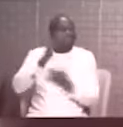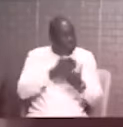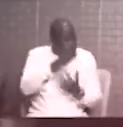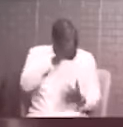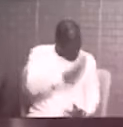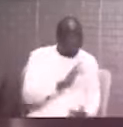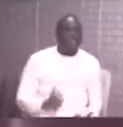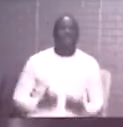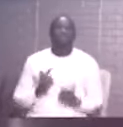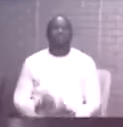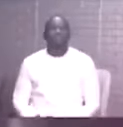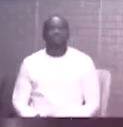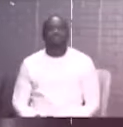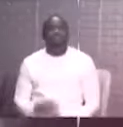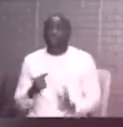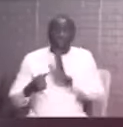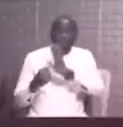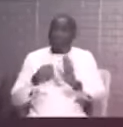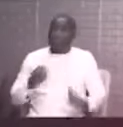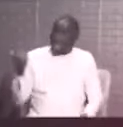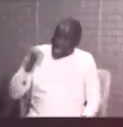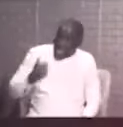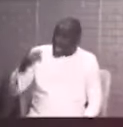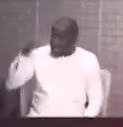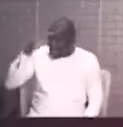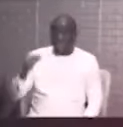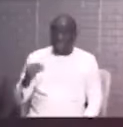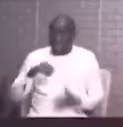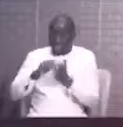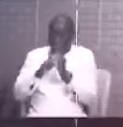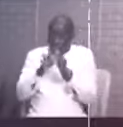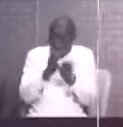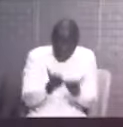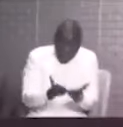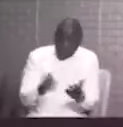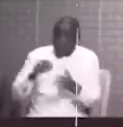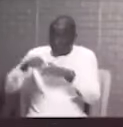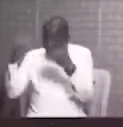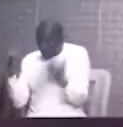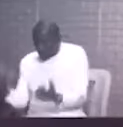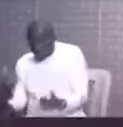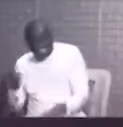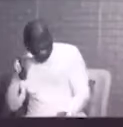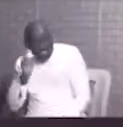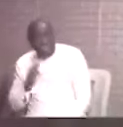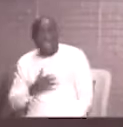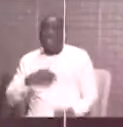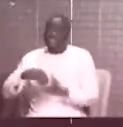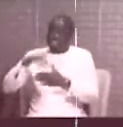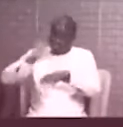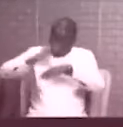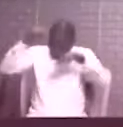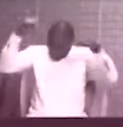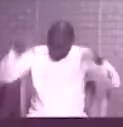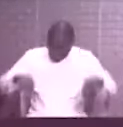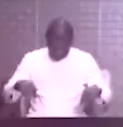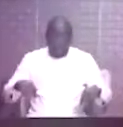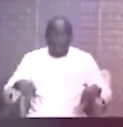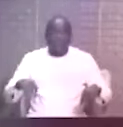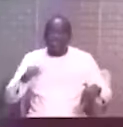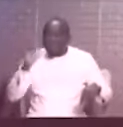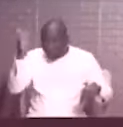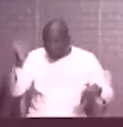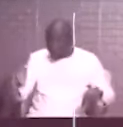tell you? Show me any man in scripture, in modern history, and in the church today who is